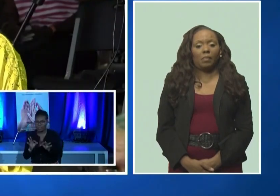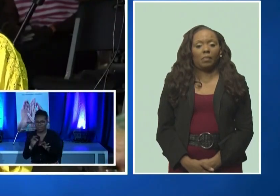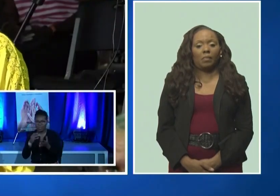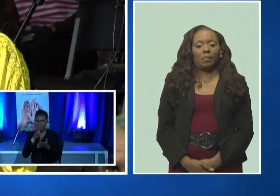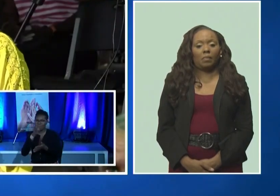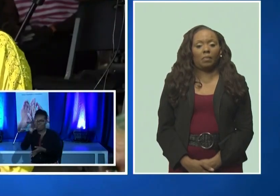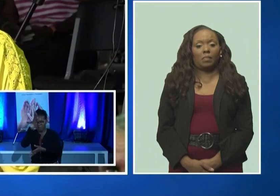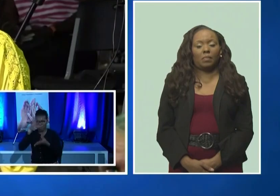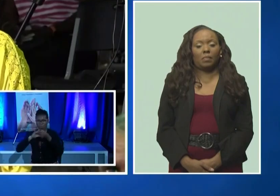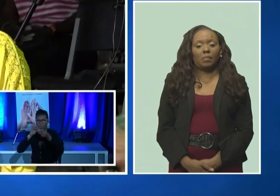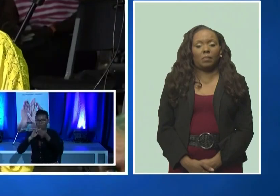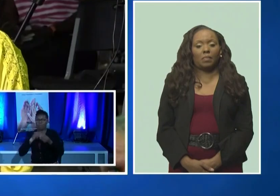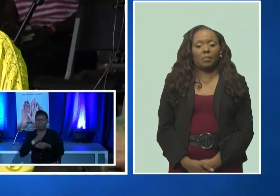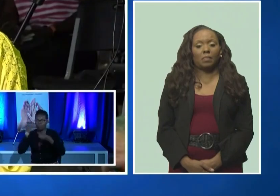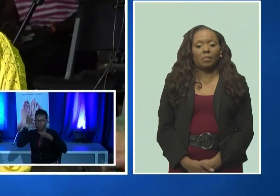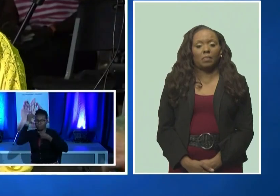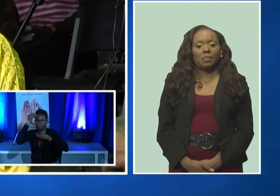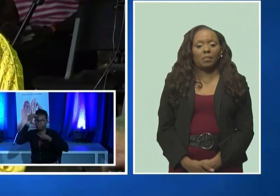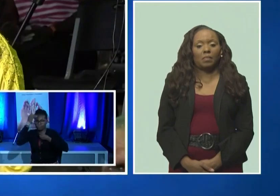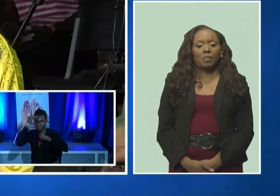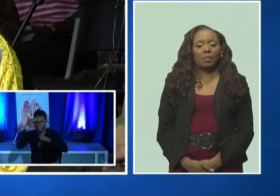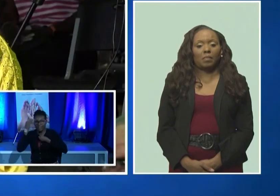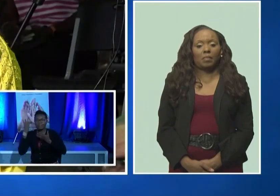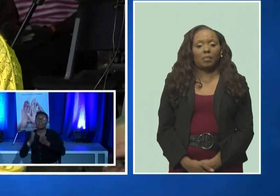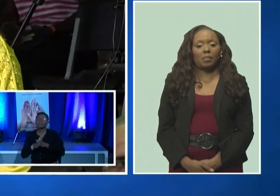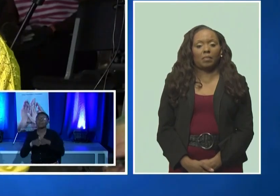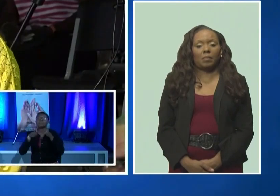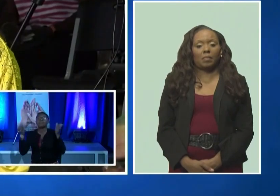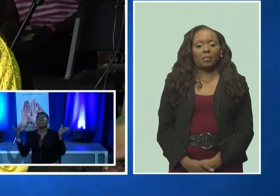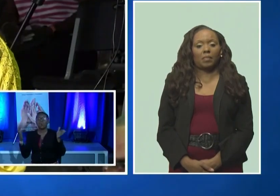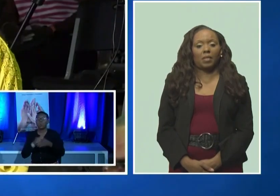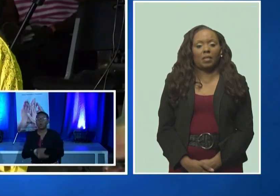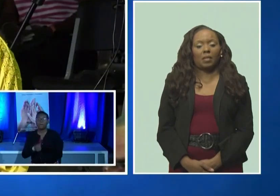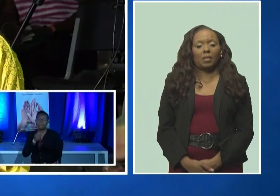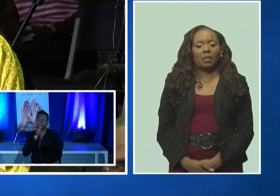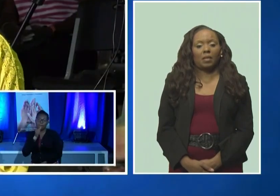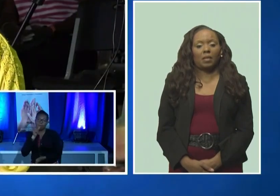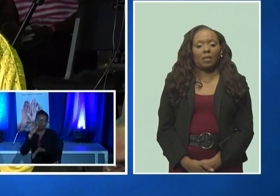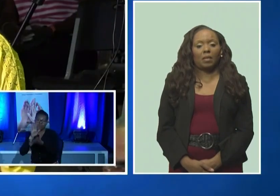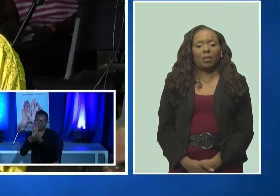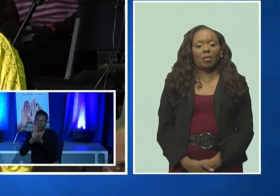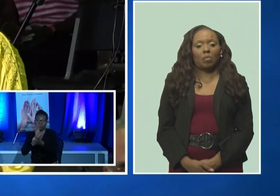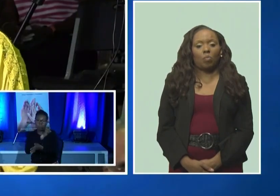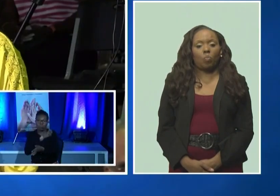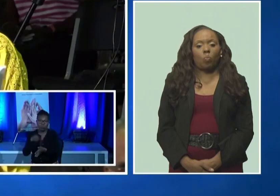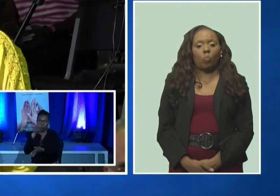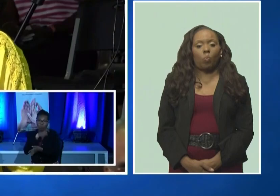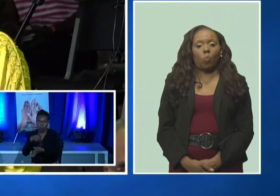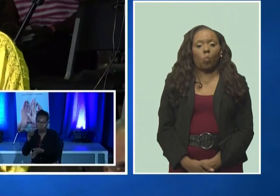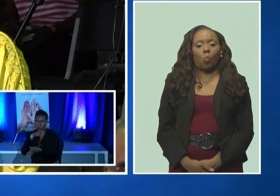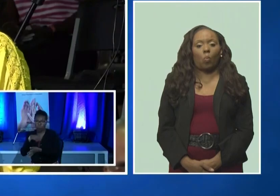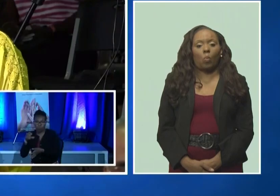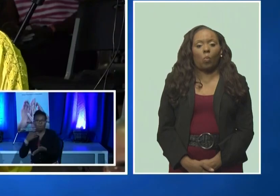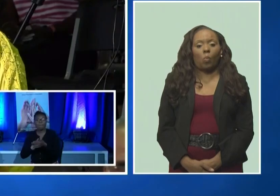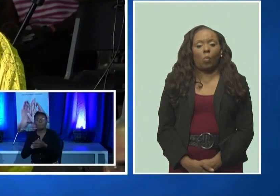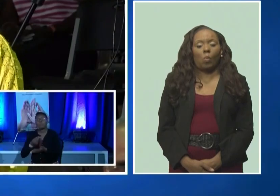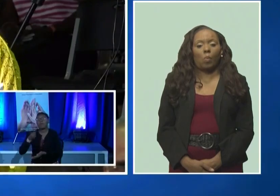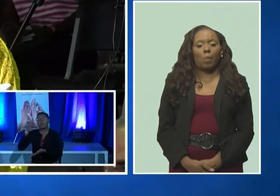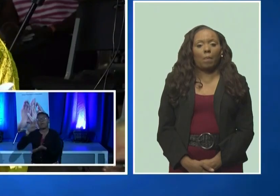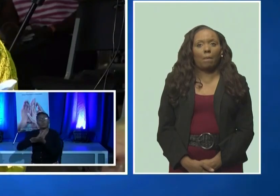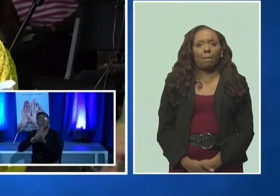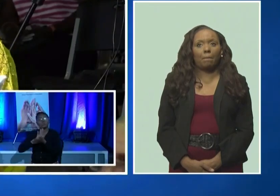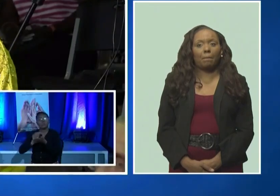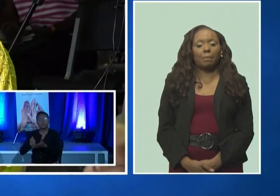with means will move on to private schools, and there'll be a proliferation of secondary private schools the